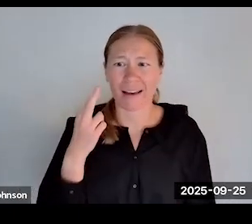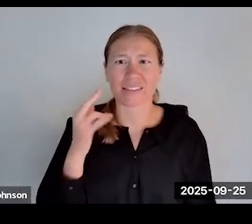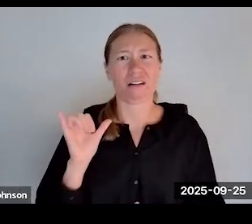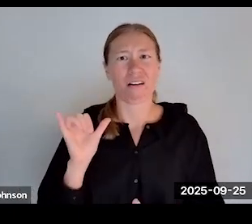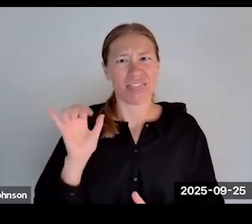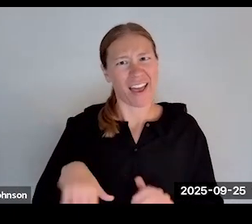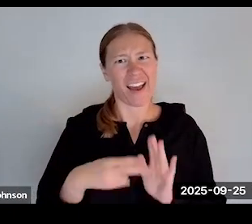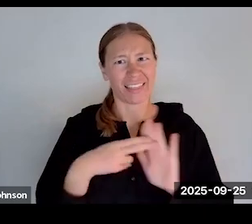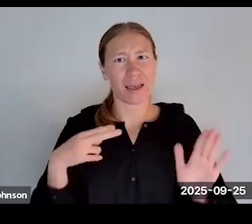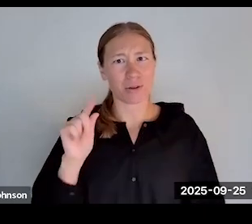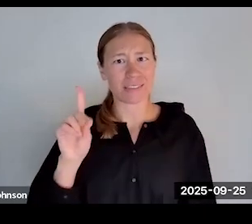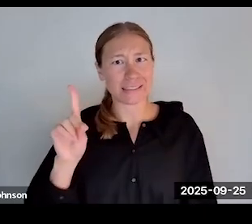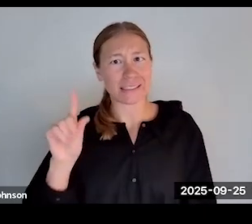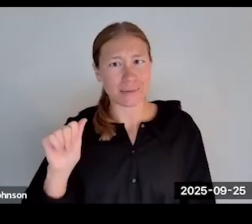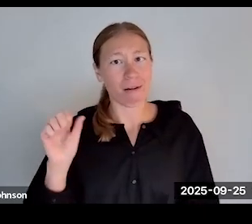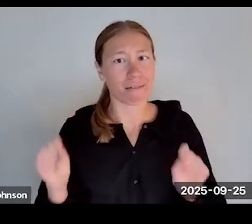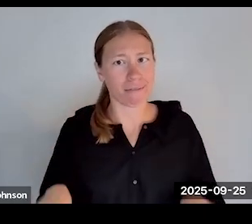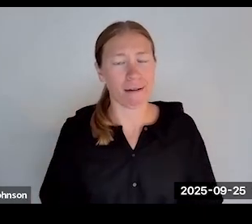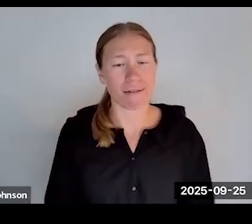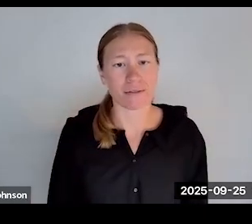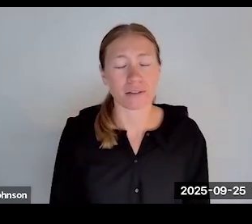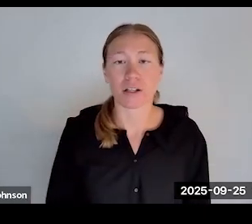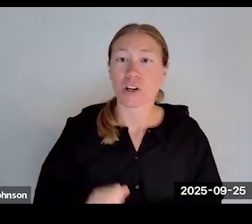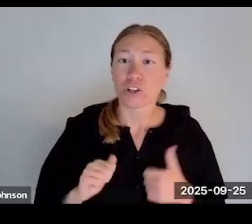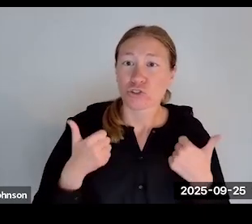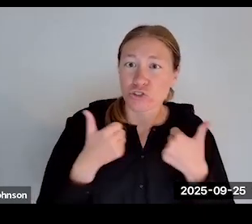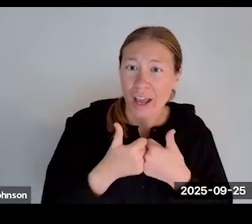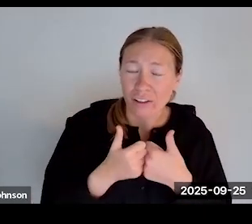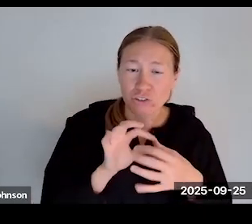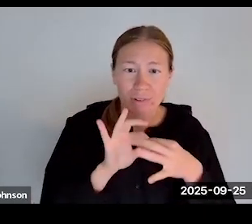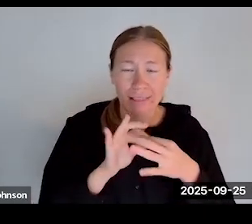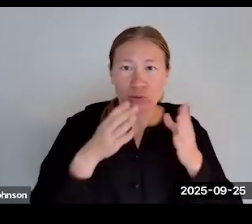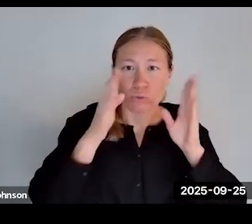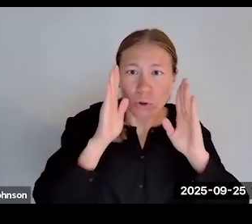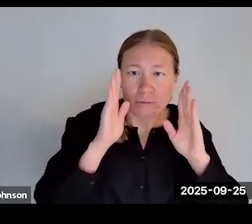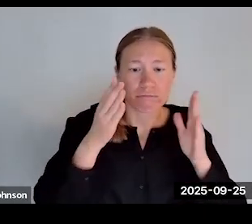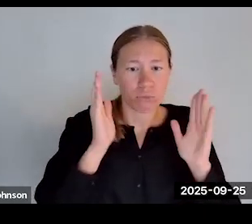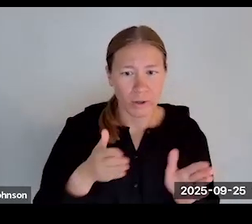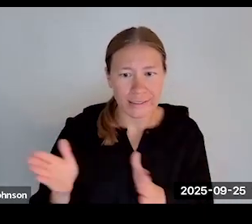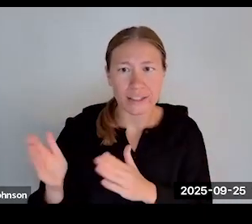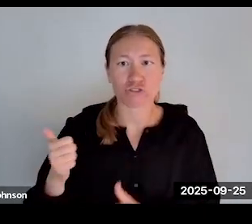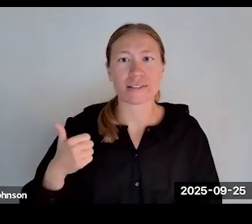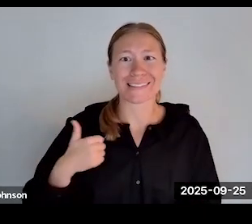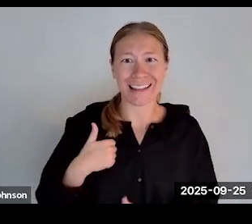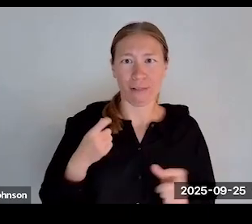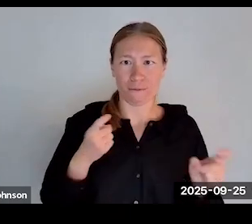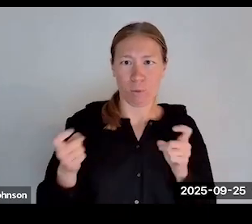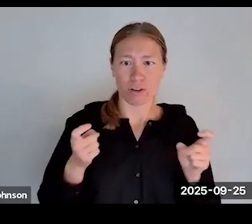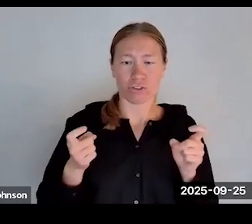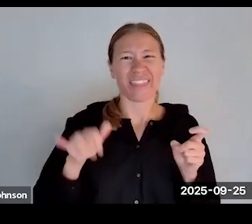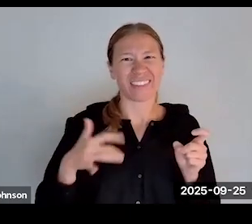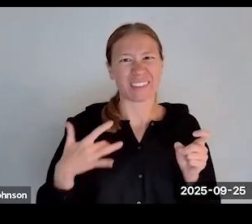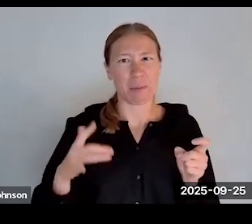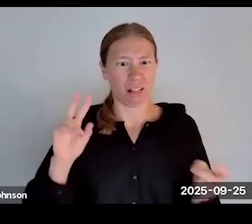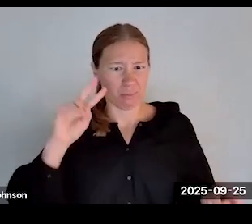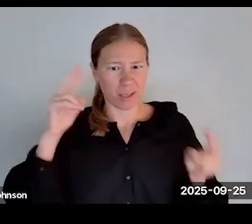a disability. Its symptoms, like challenges with attention, organization, and self regulation, are often